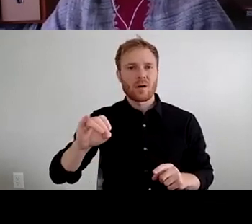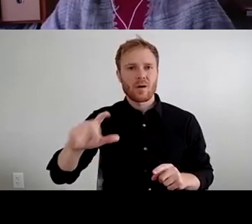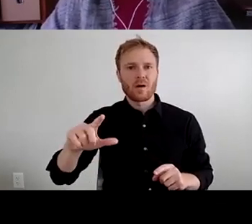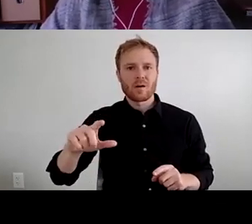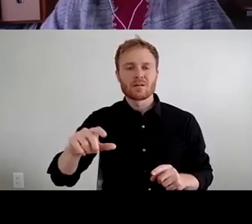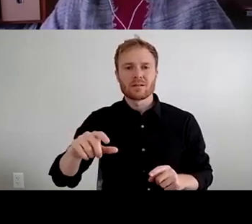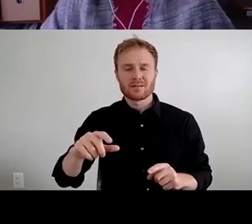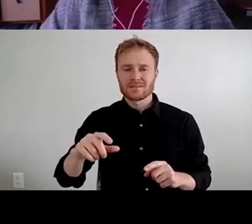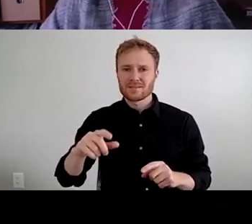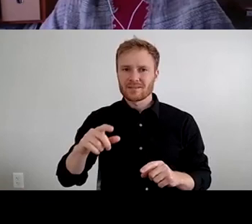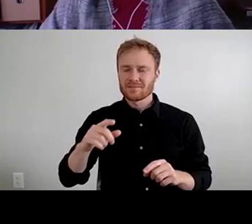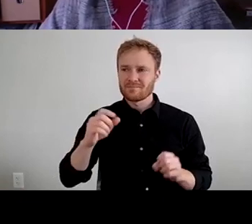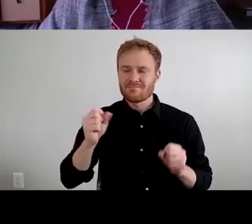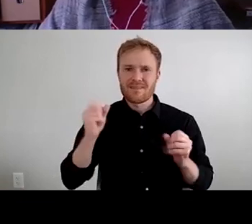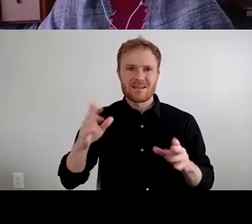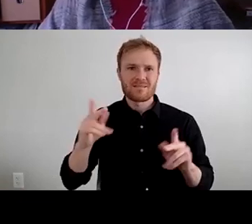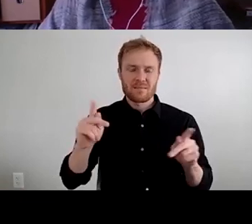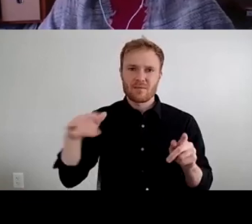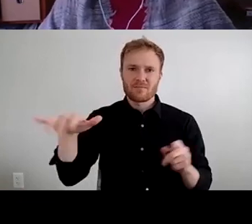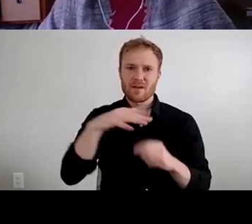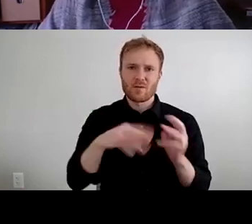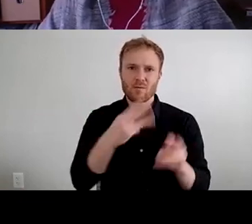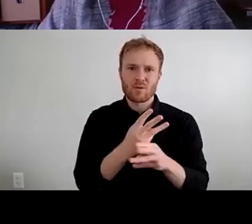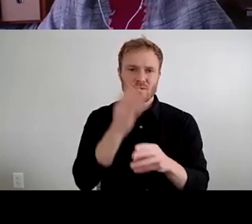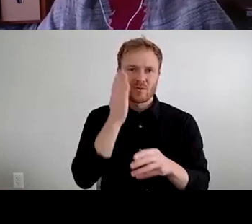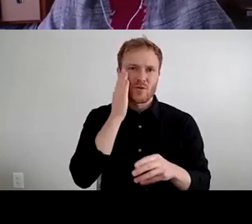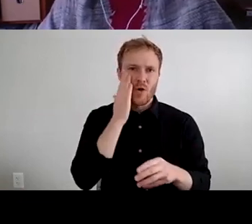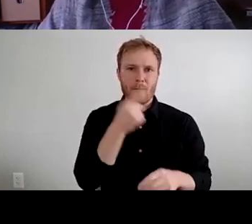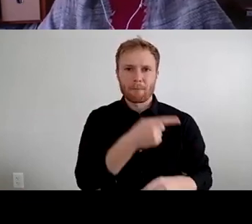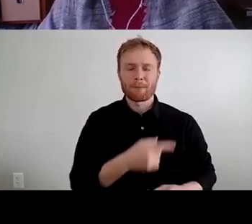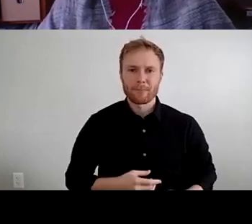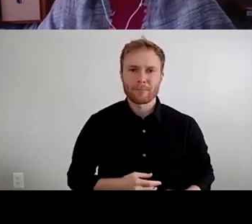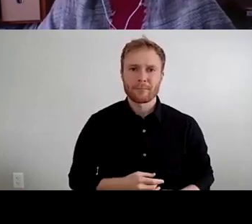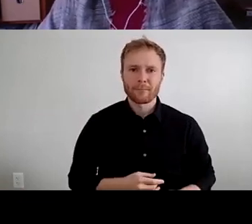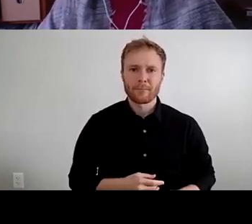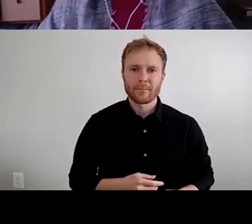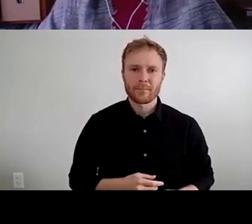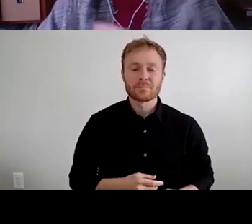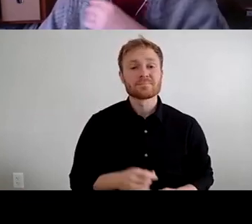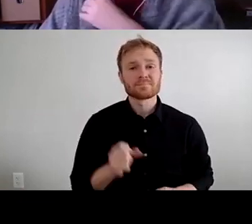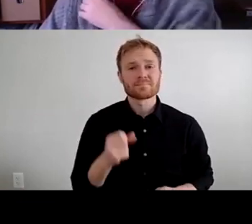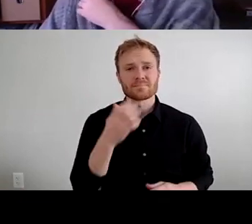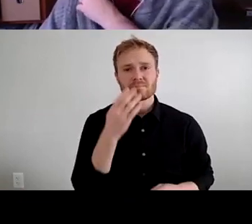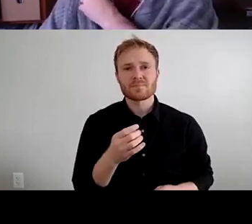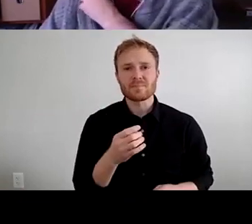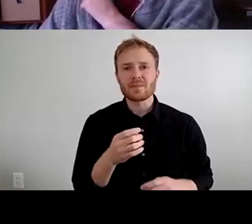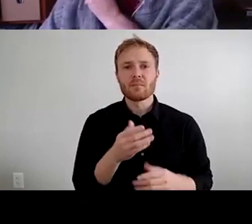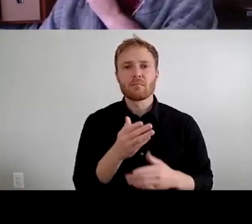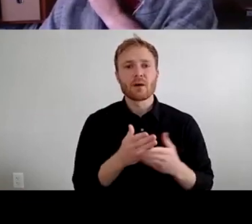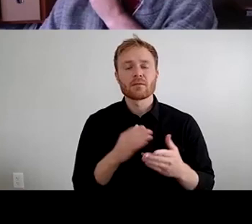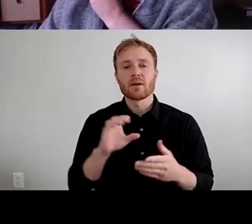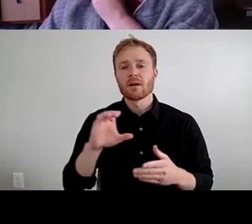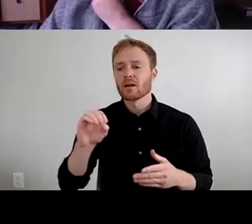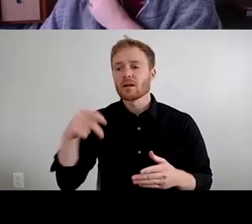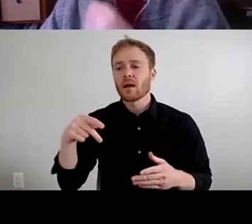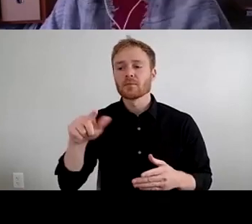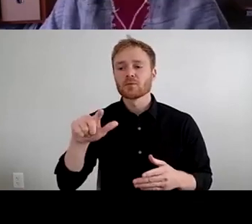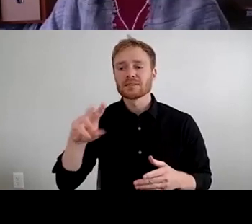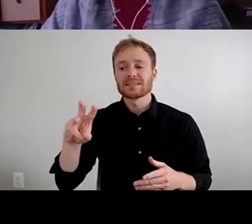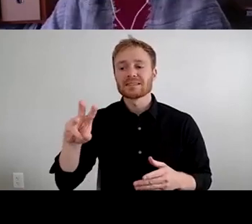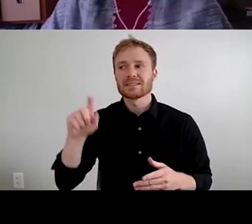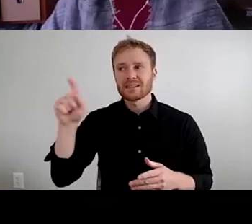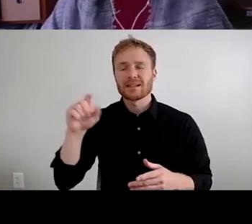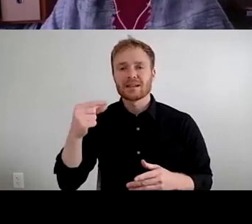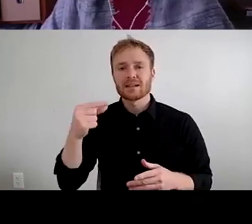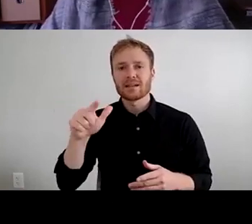interesting because that's exciting. There's going to be something at part of COP26 in November in Glasgow next year that is going to